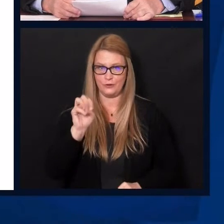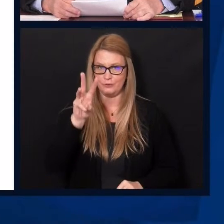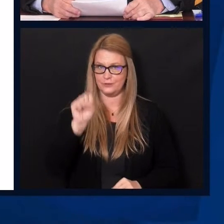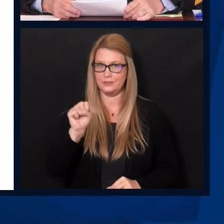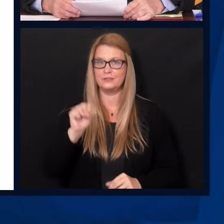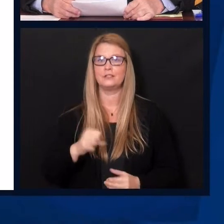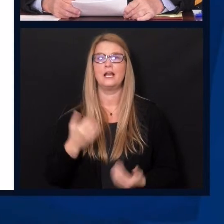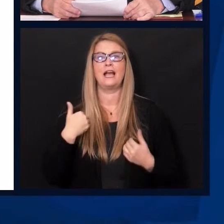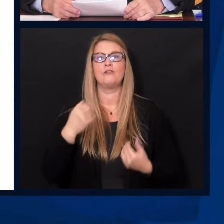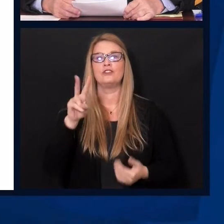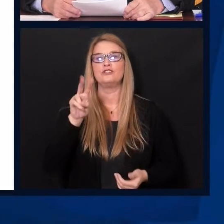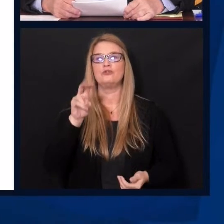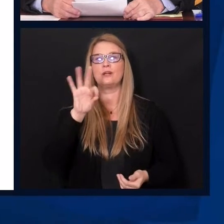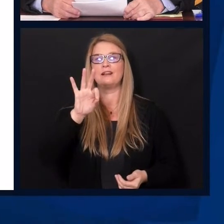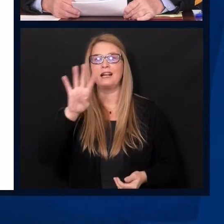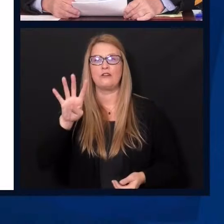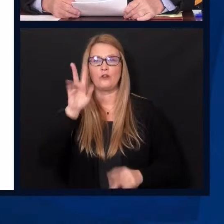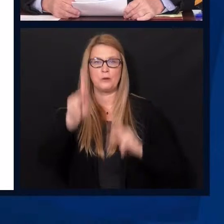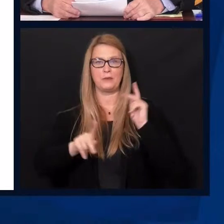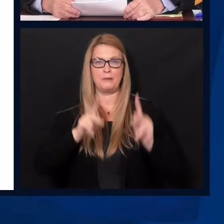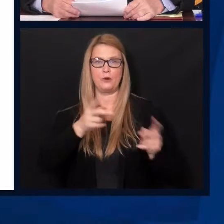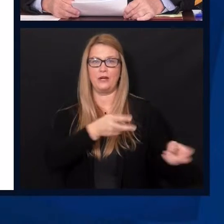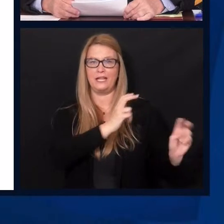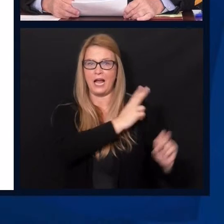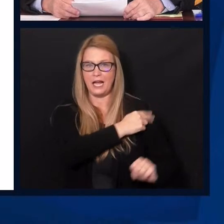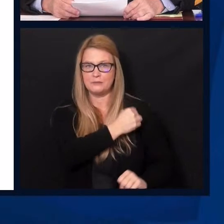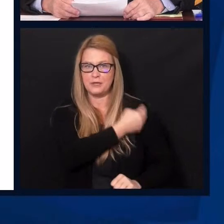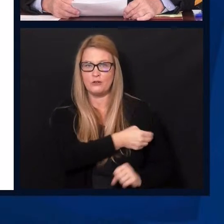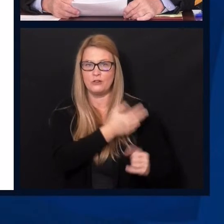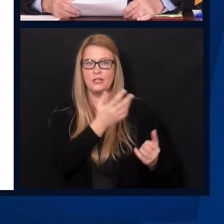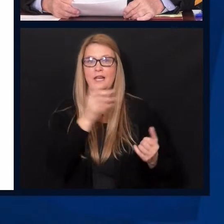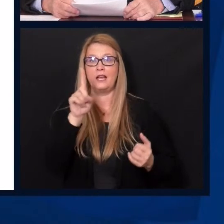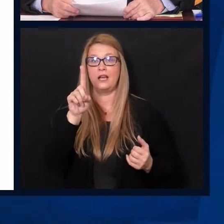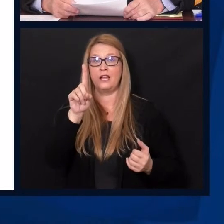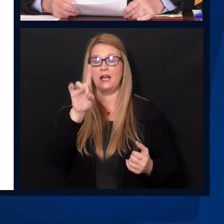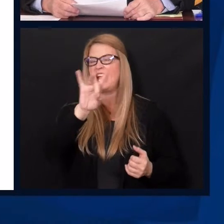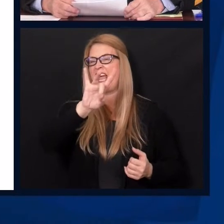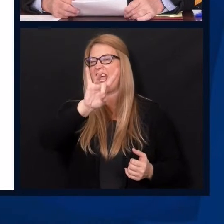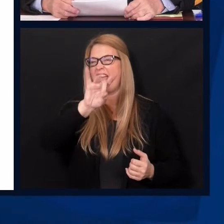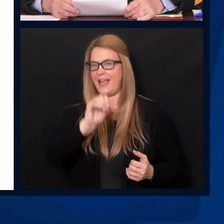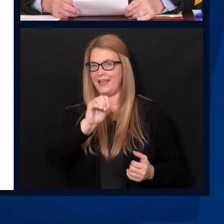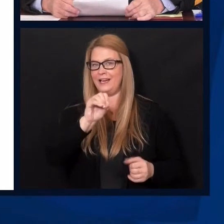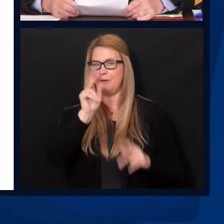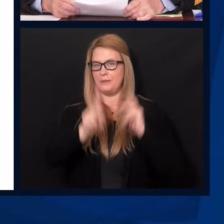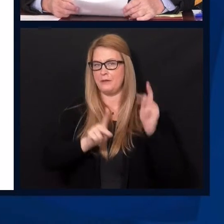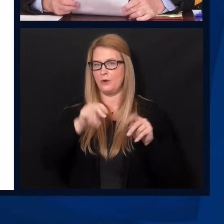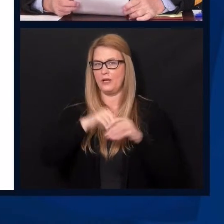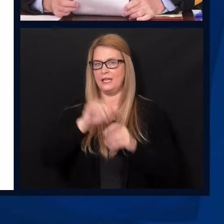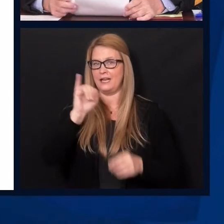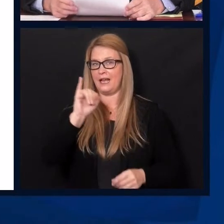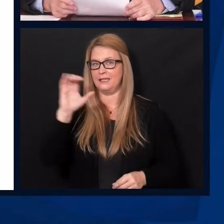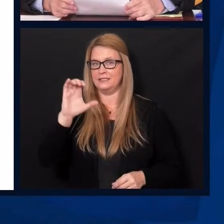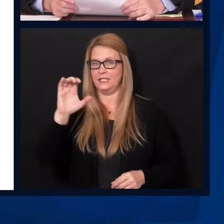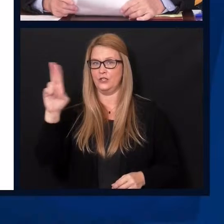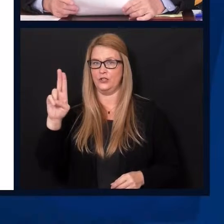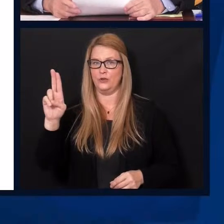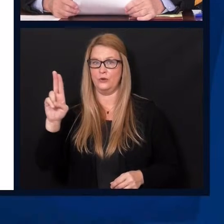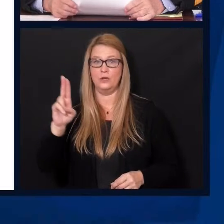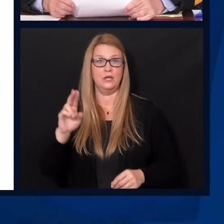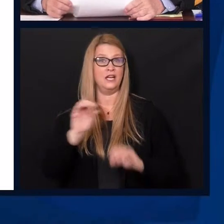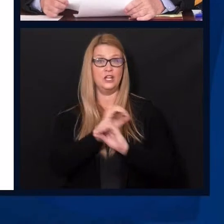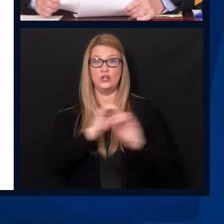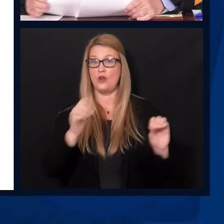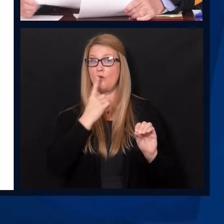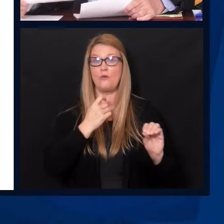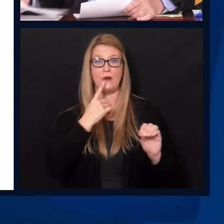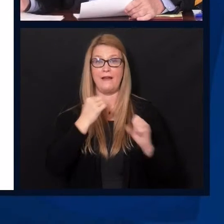have 294 people that are hospitalized in West Virginia and 80 in the ICU units, and we do not have a red county in the